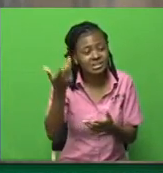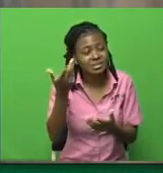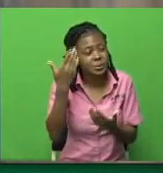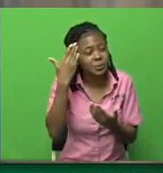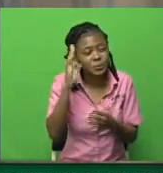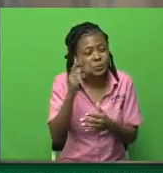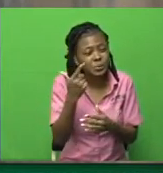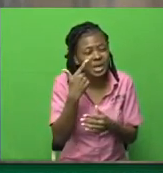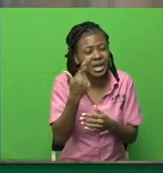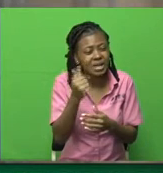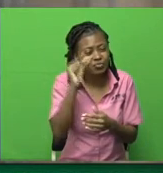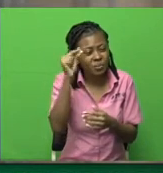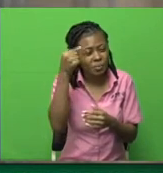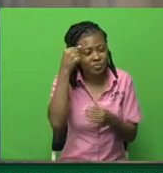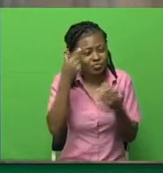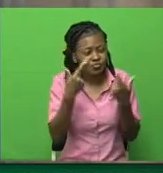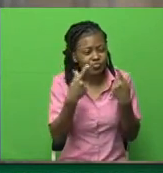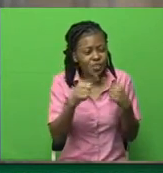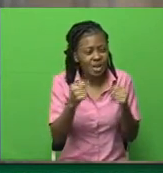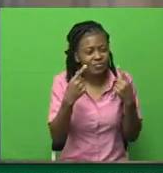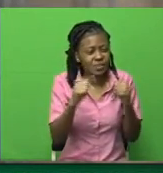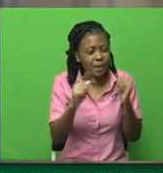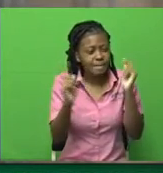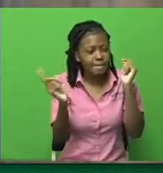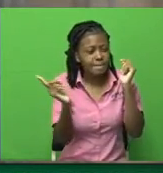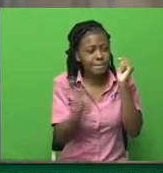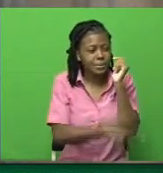because of their loss in the elections